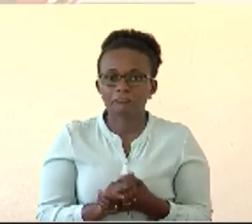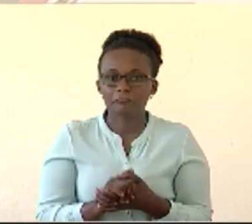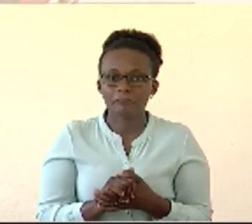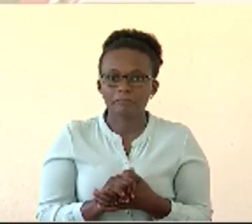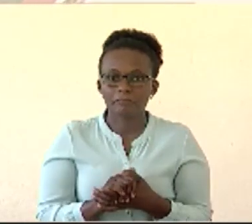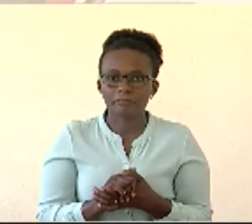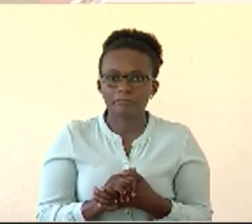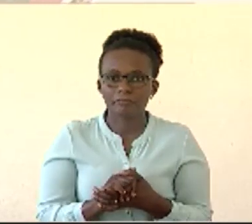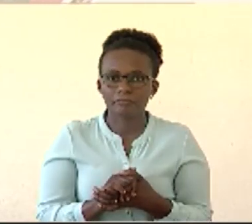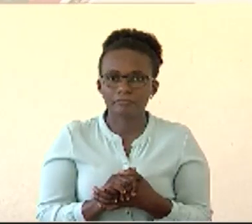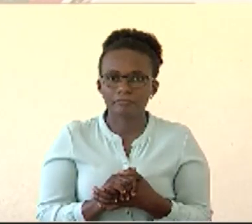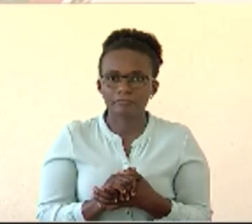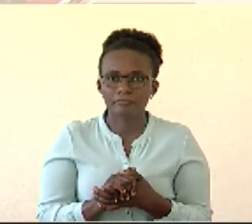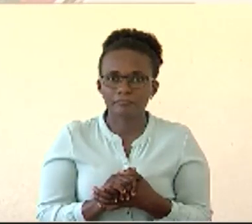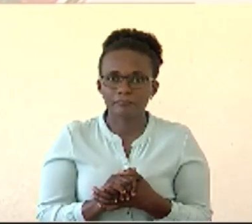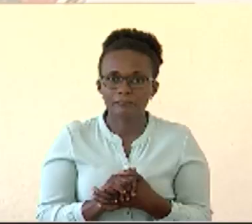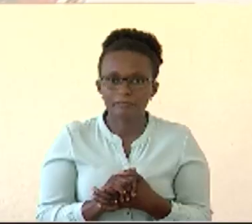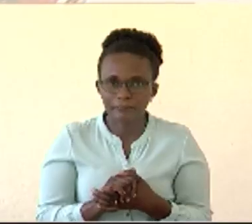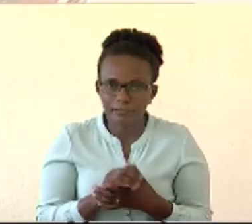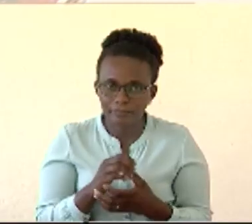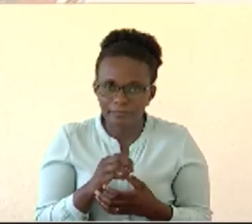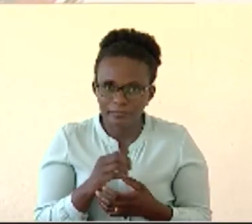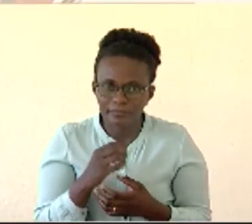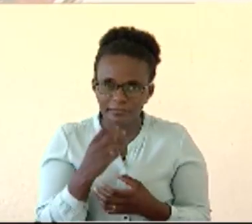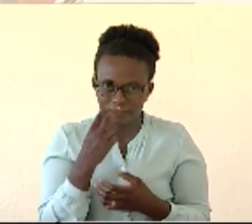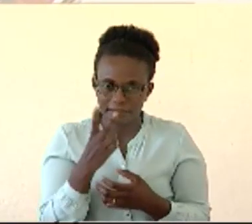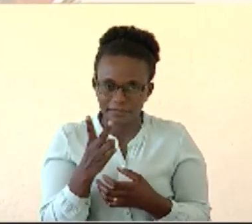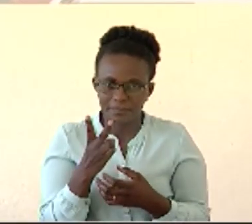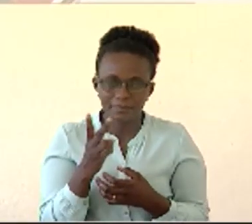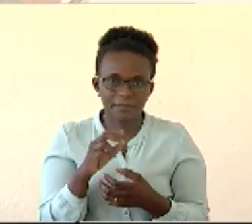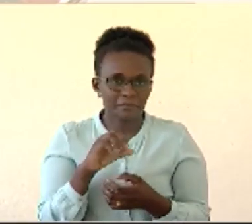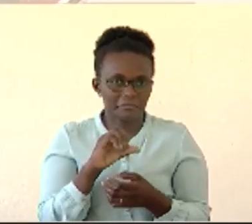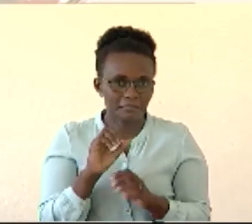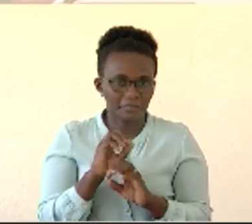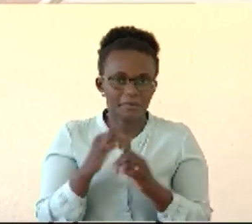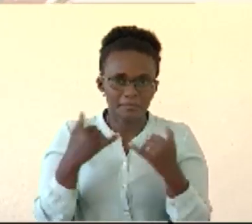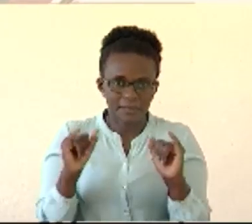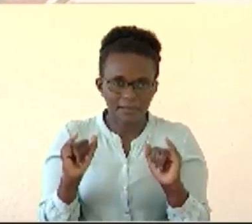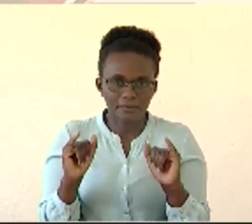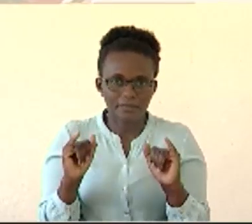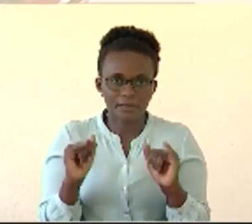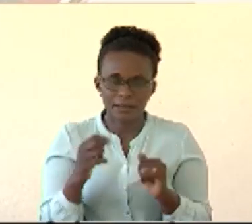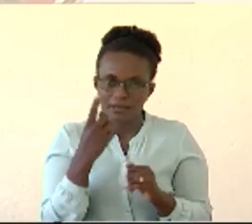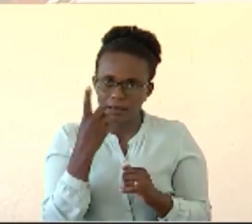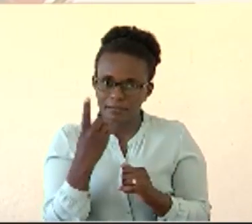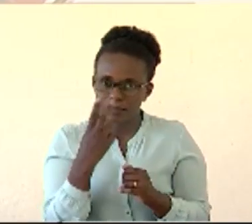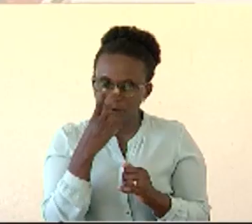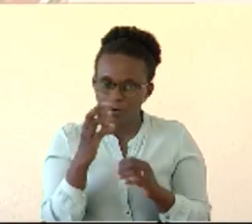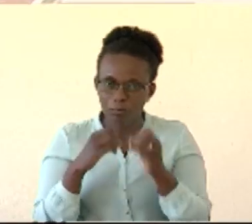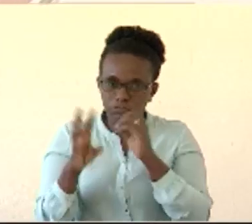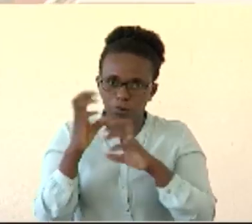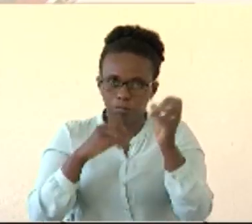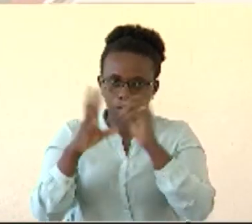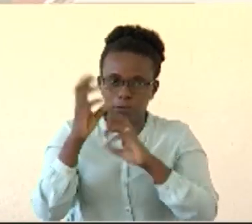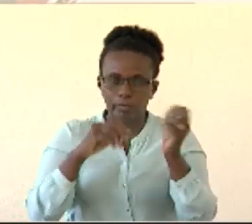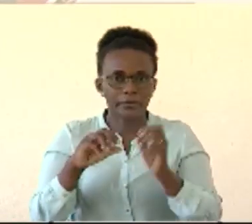seems like as if there is nothing going on those 2 electrodes inside. I hope you are seeing what is happening inside. I'm just